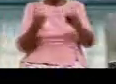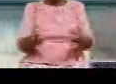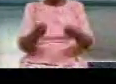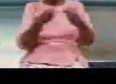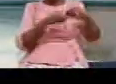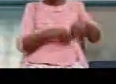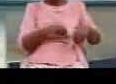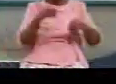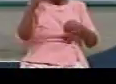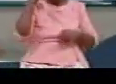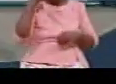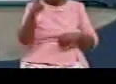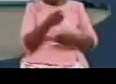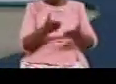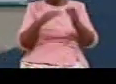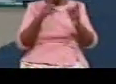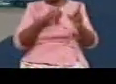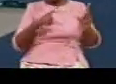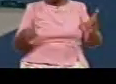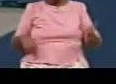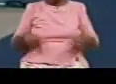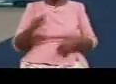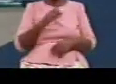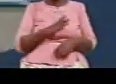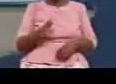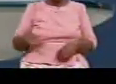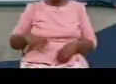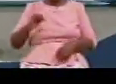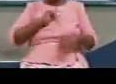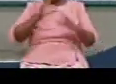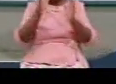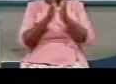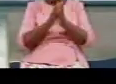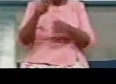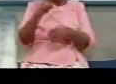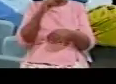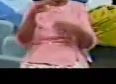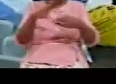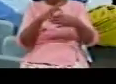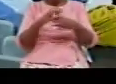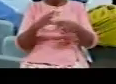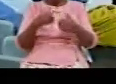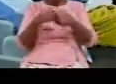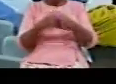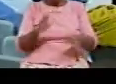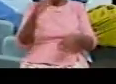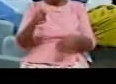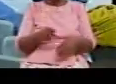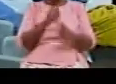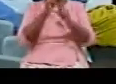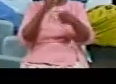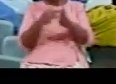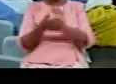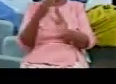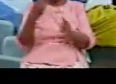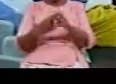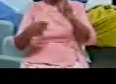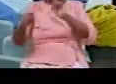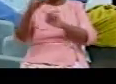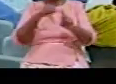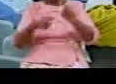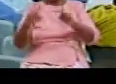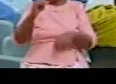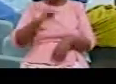serve the Lord Christ. I pray you will not lose your reward. I will not lose my